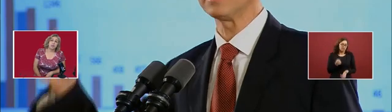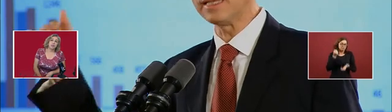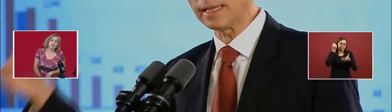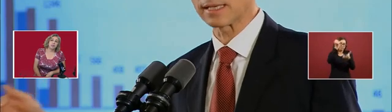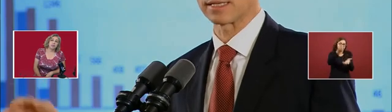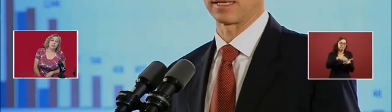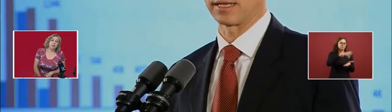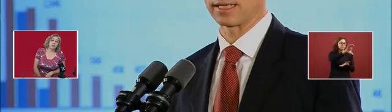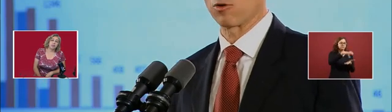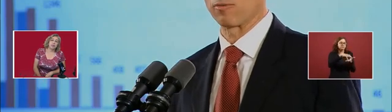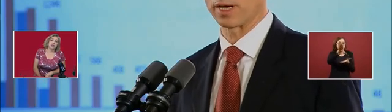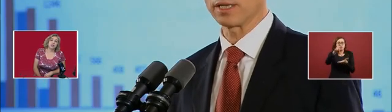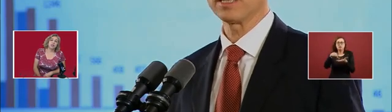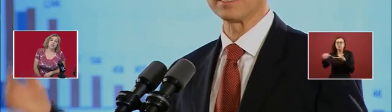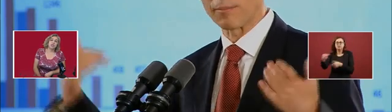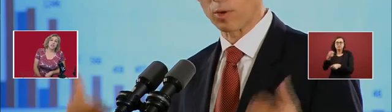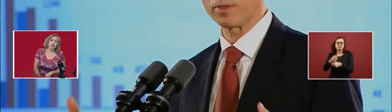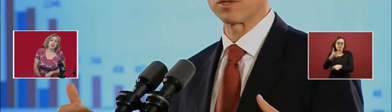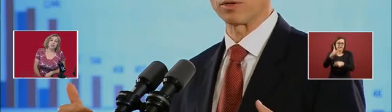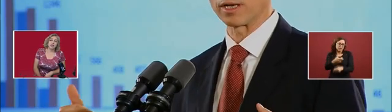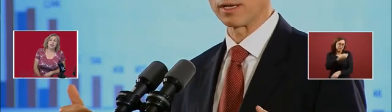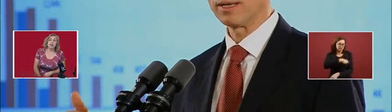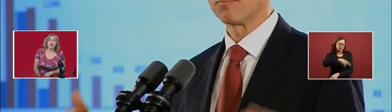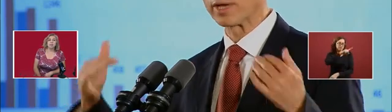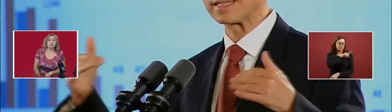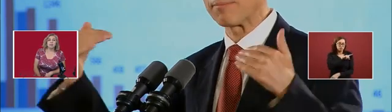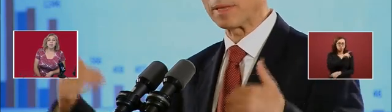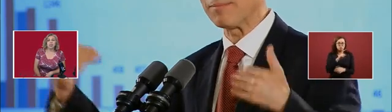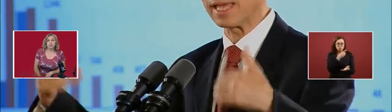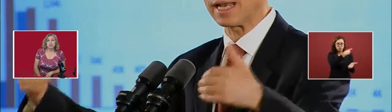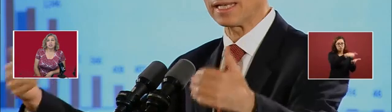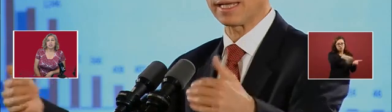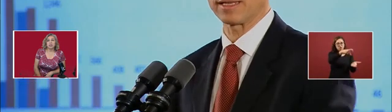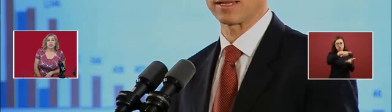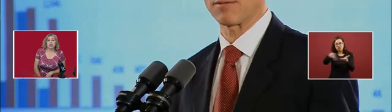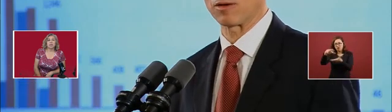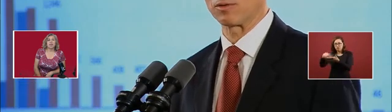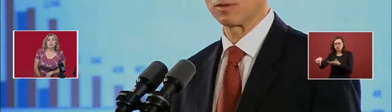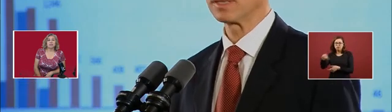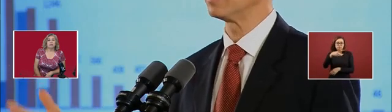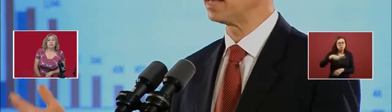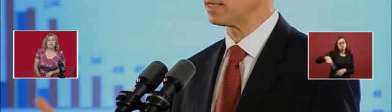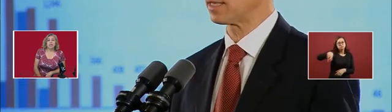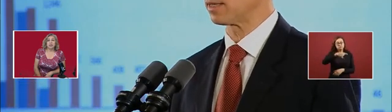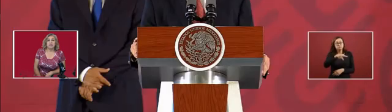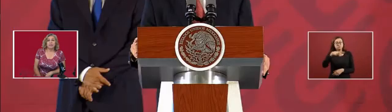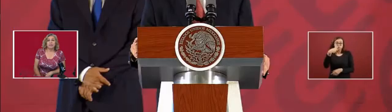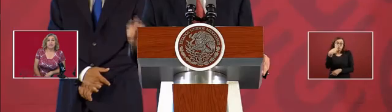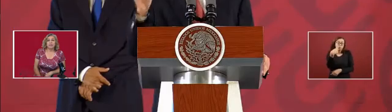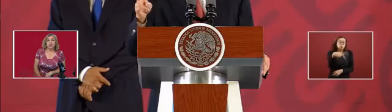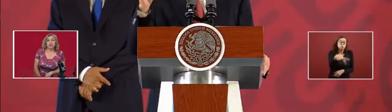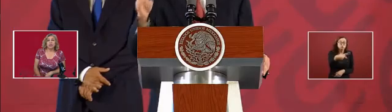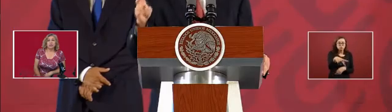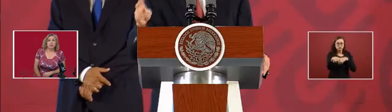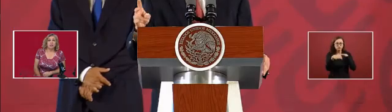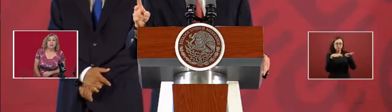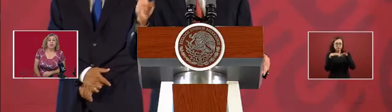the control of dengue are bought in the states. And from the beginning of the initiation of the